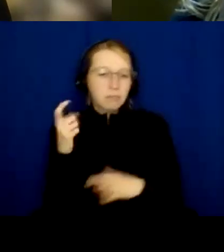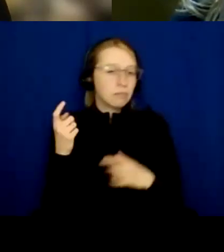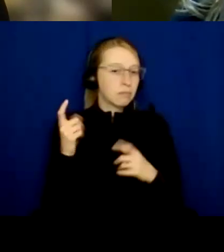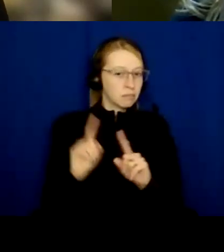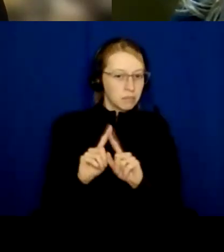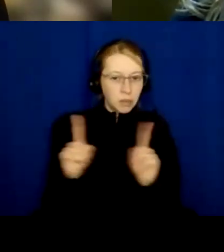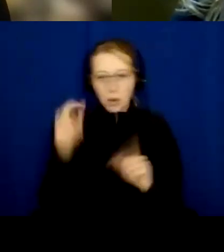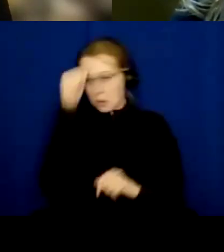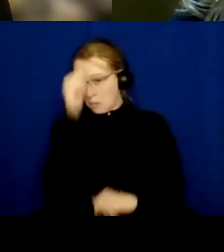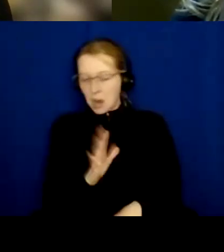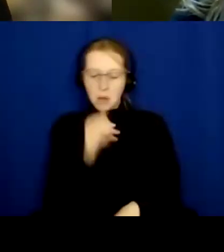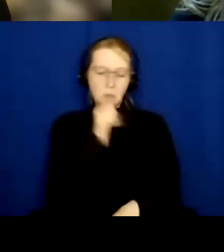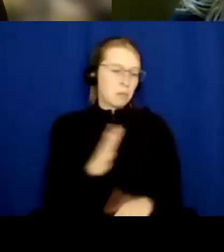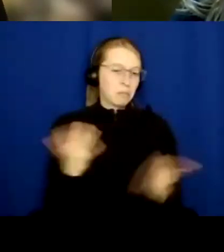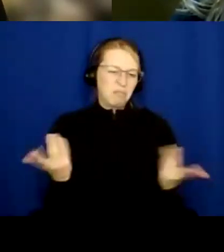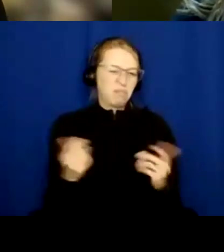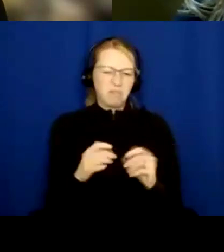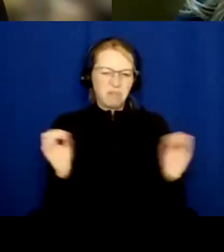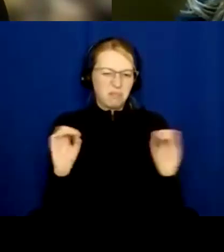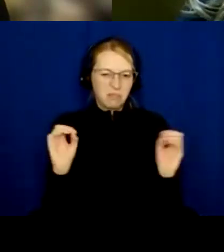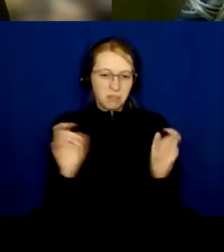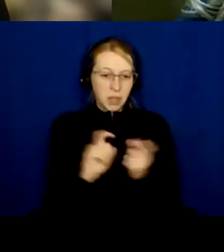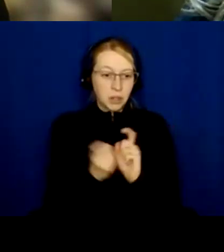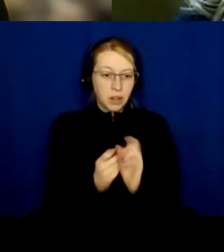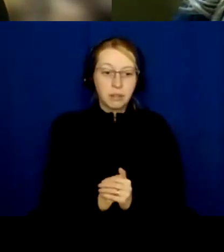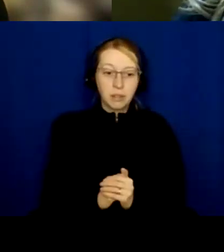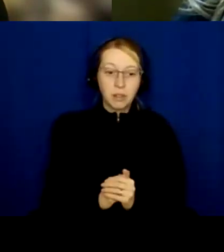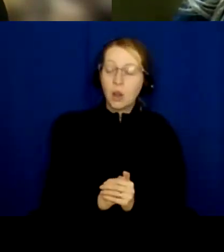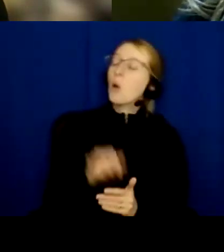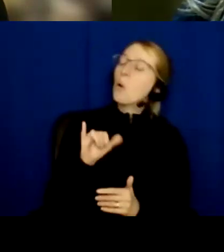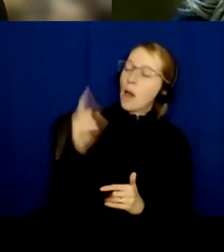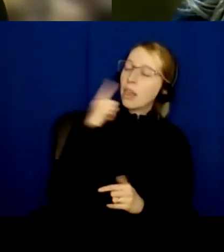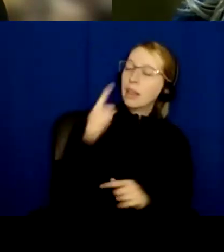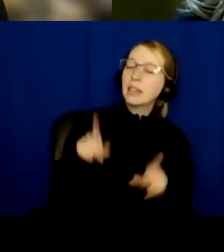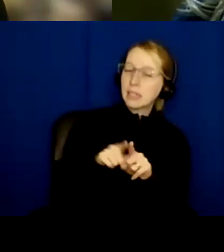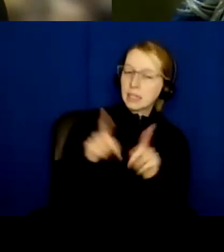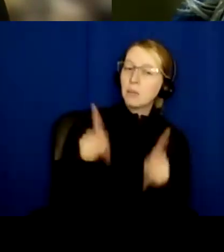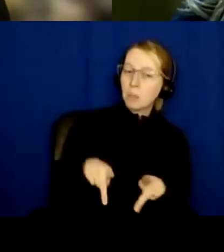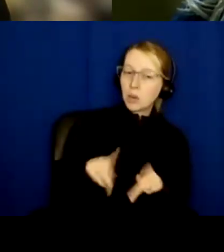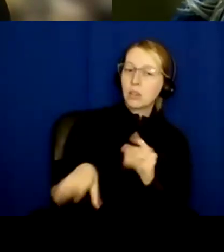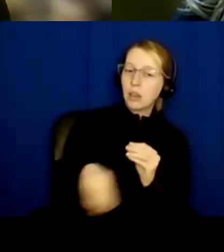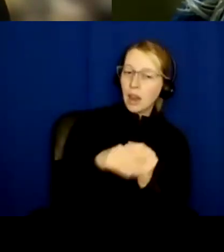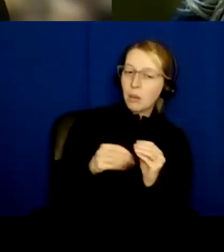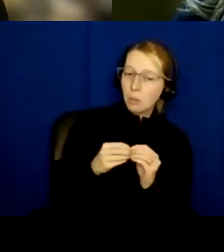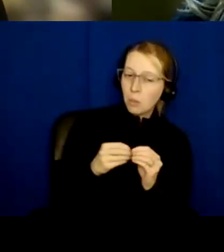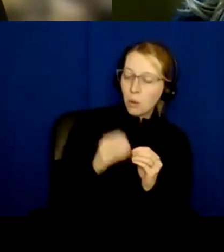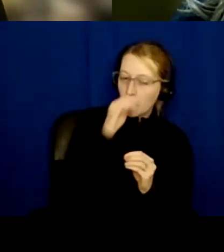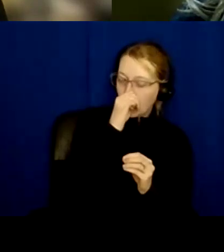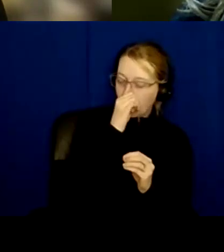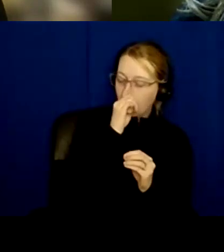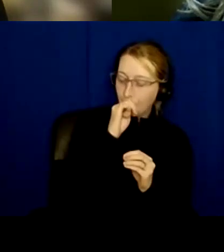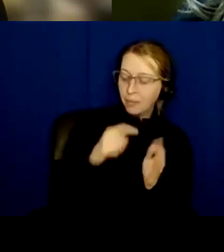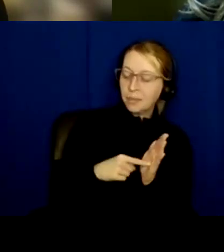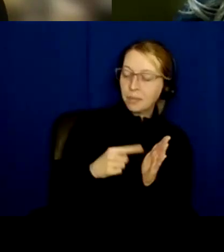at all. Yeah. So I think this actually is the same person that's saying sometimes it may be challenging with family